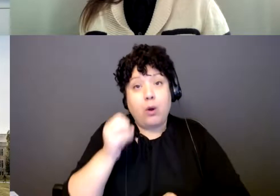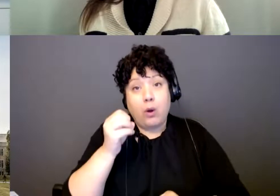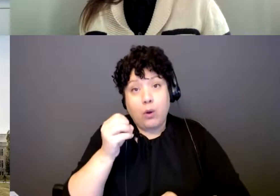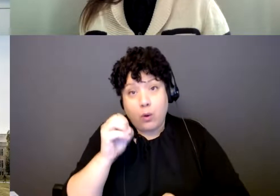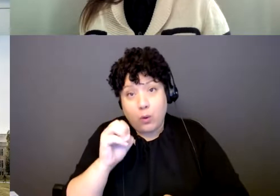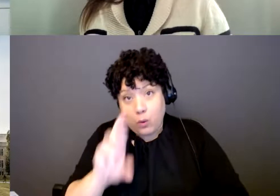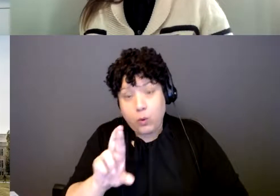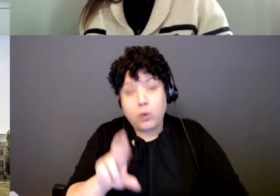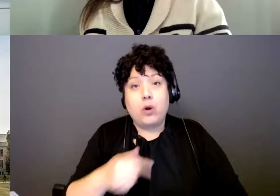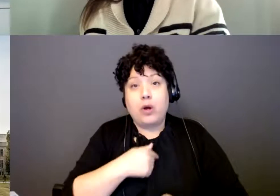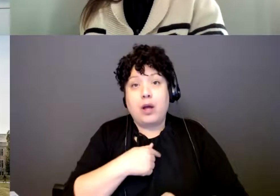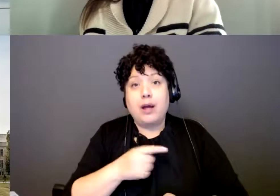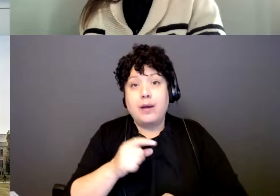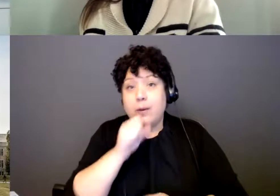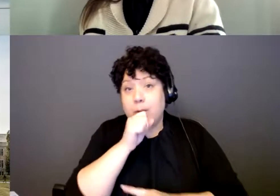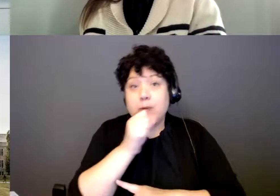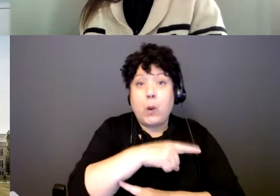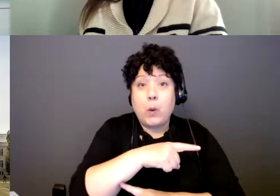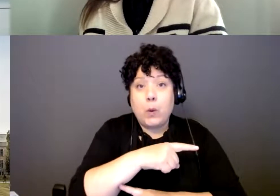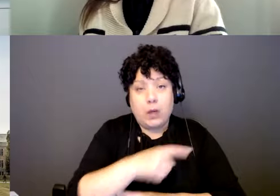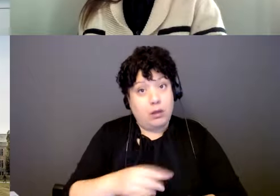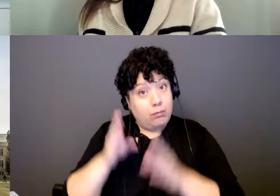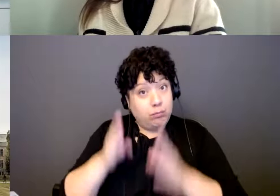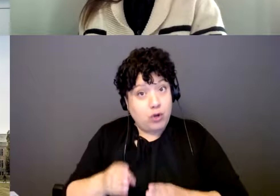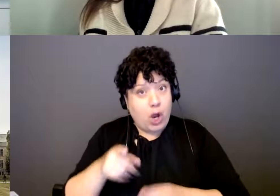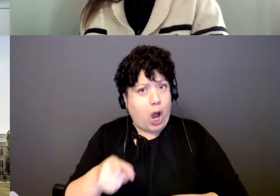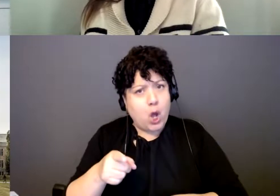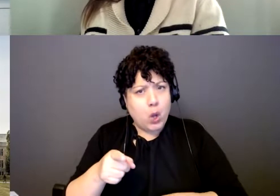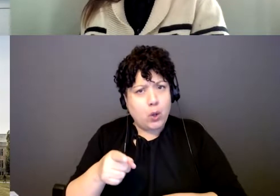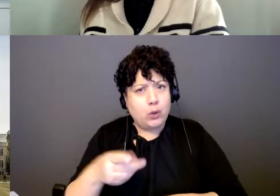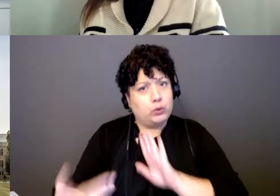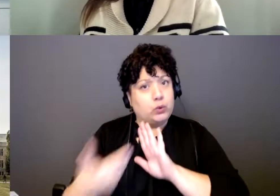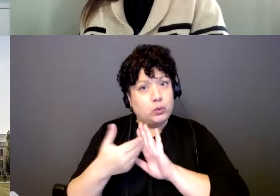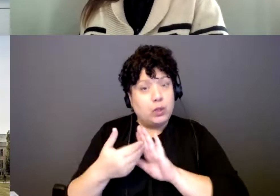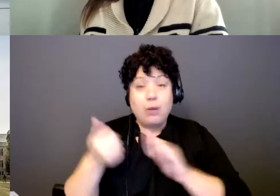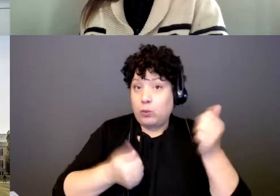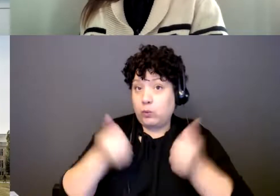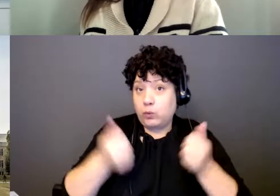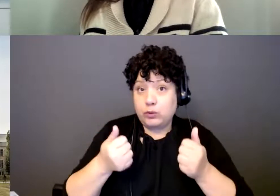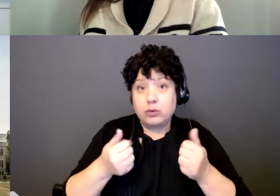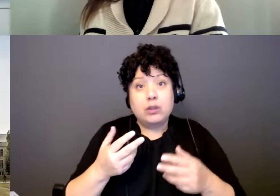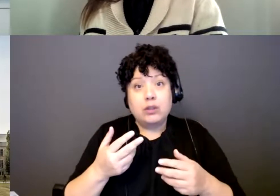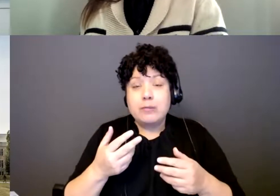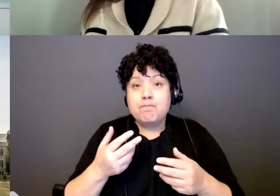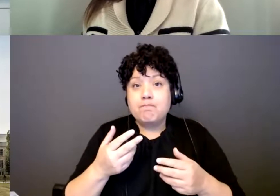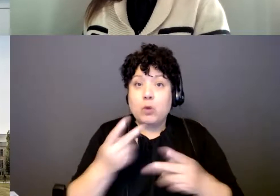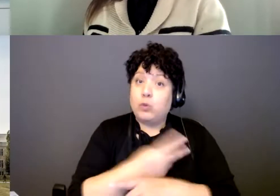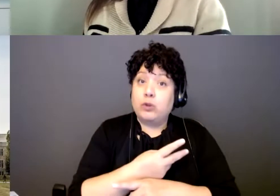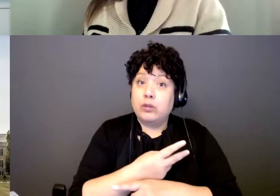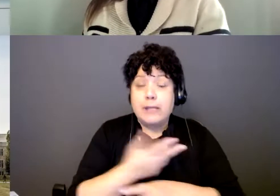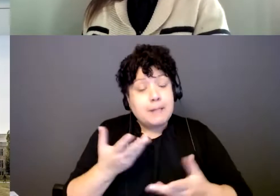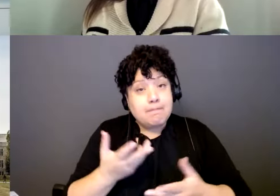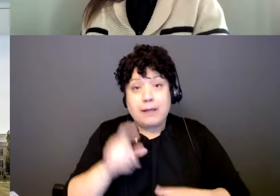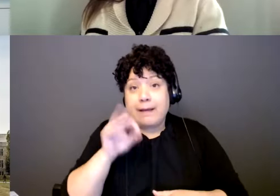So you have to choose your poison. I'd always choose in terms of protecting individuals. So for example, if someone just